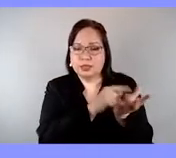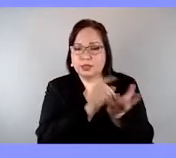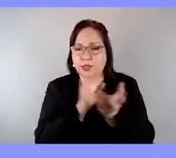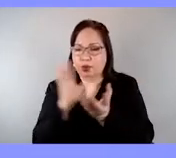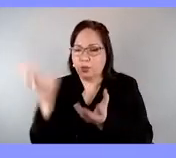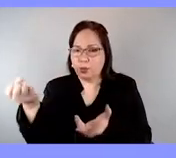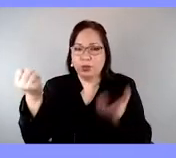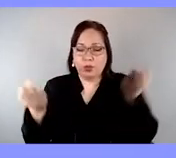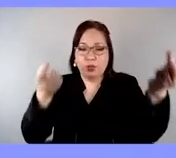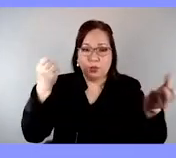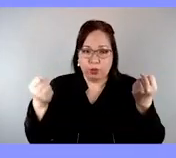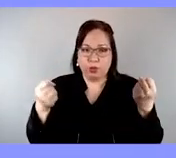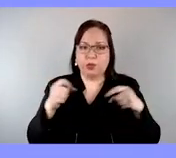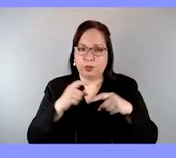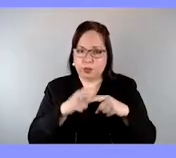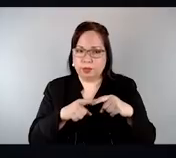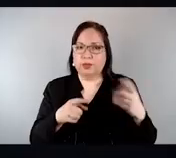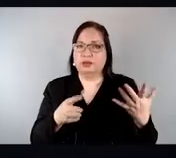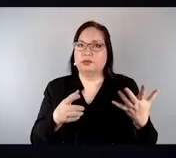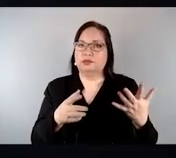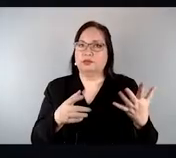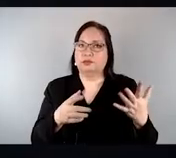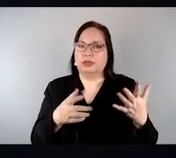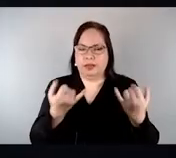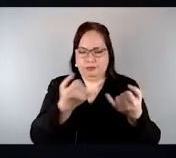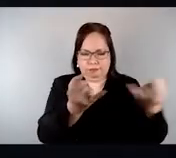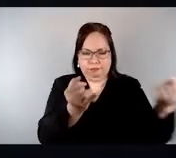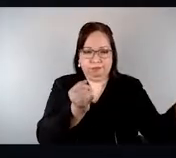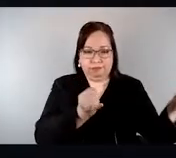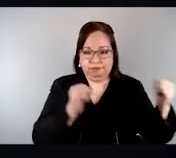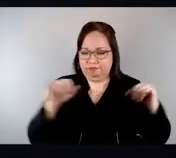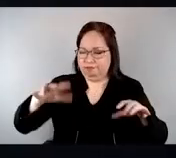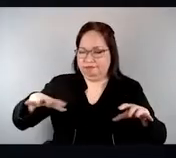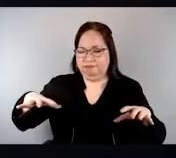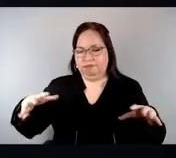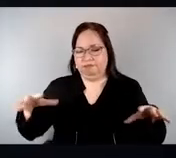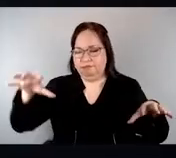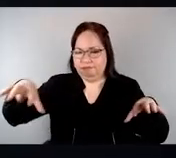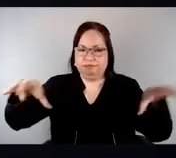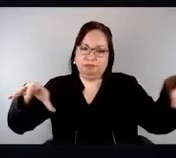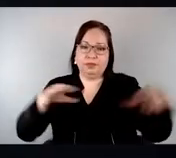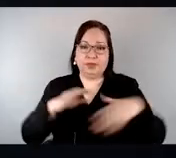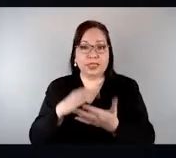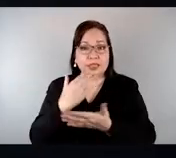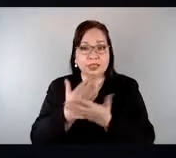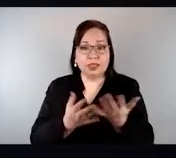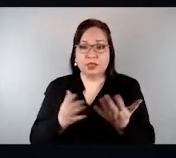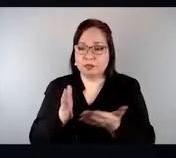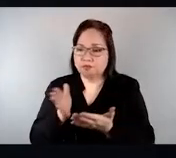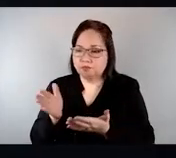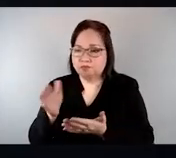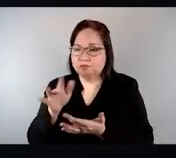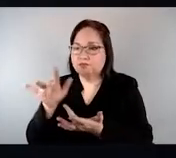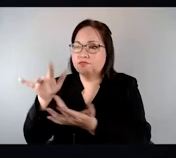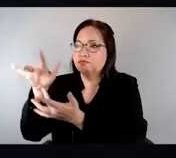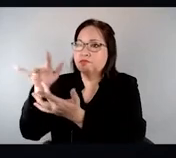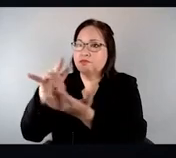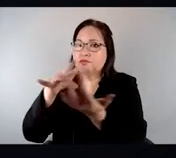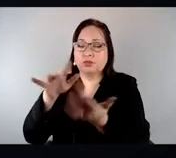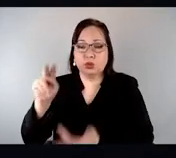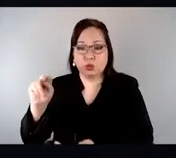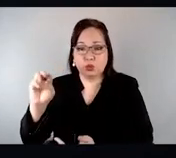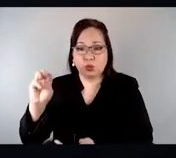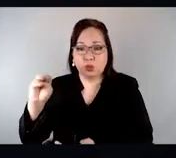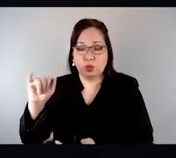territory under claims of ownership. Some may be nomadic in their way of living through the